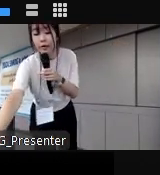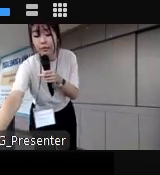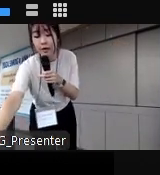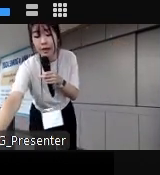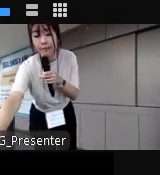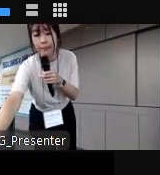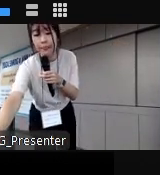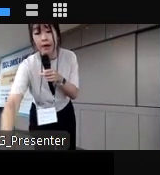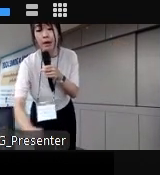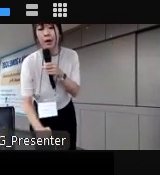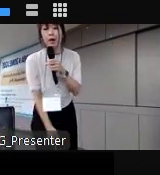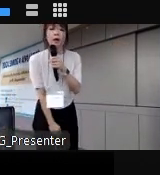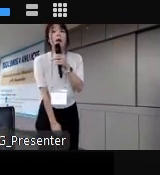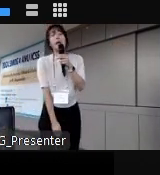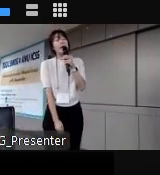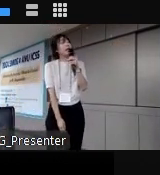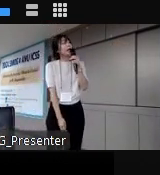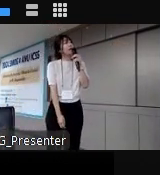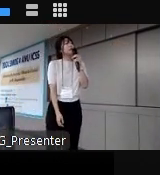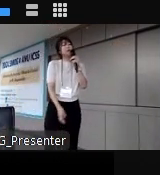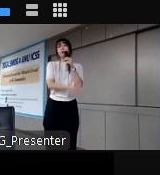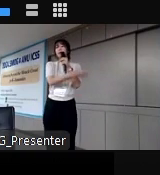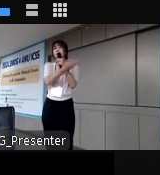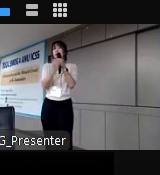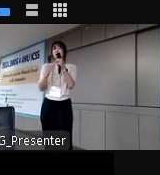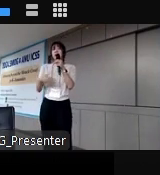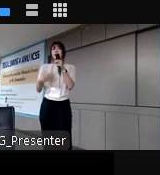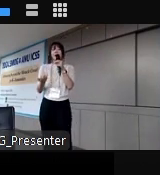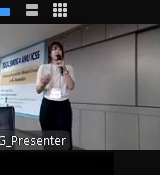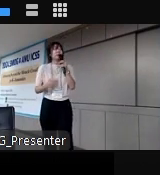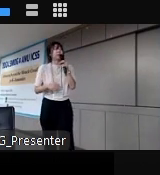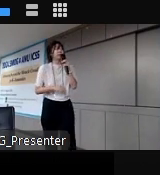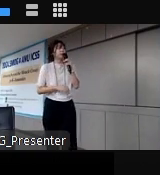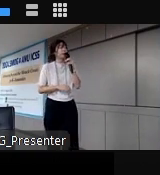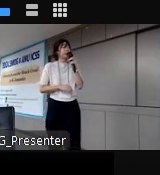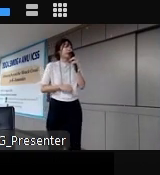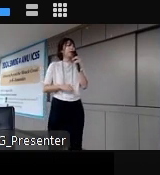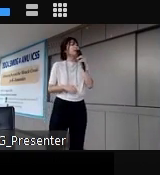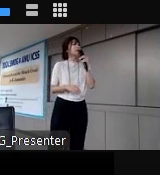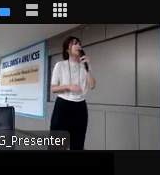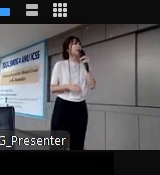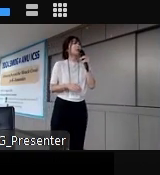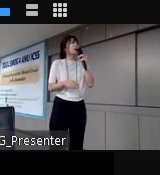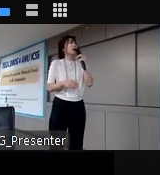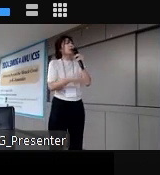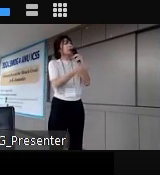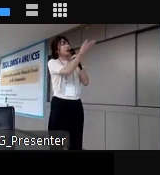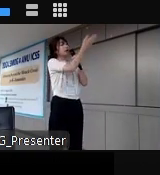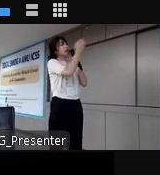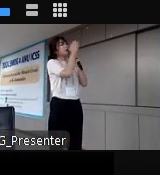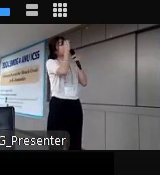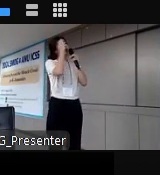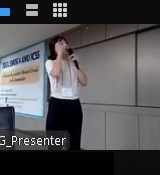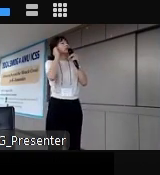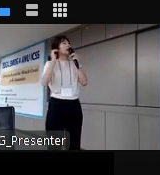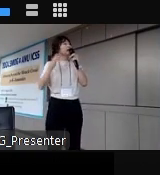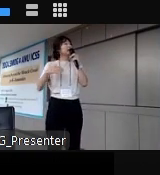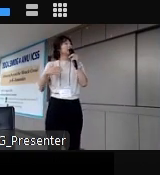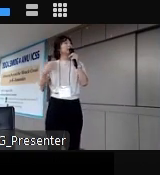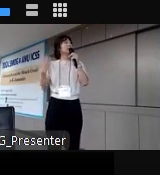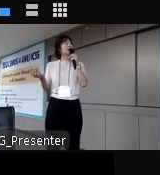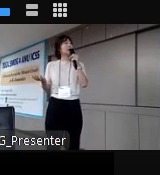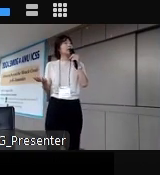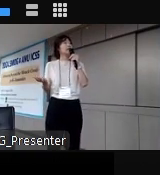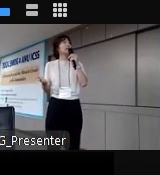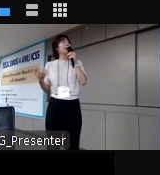locus marking. And animacy was based on our argument reversal argument. So we argued that the context